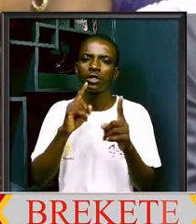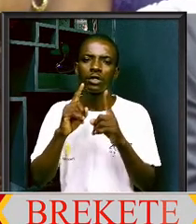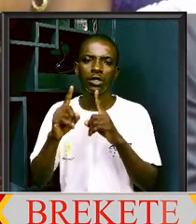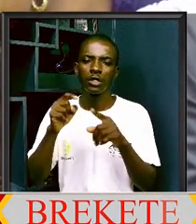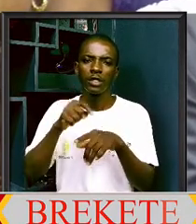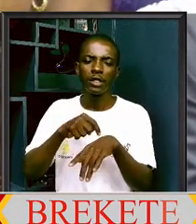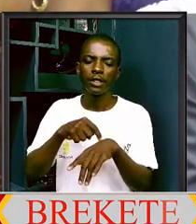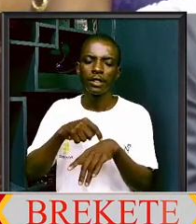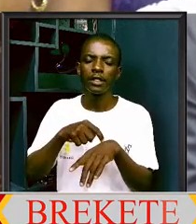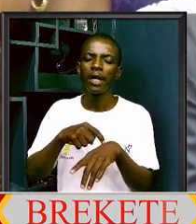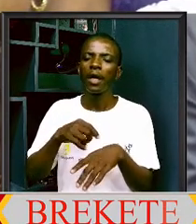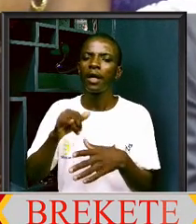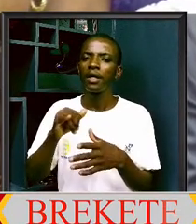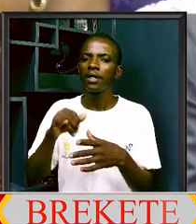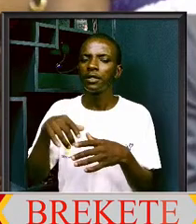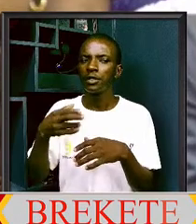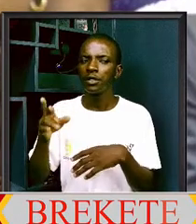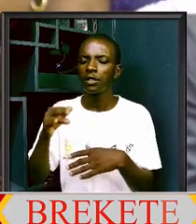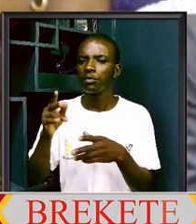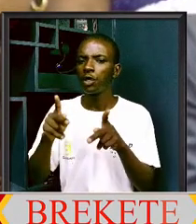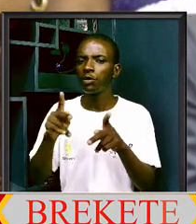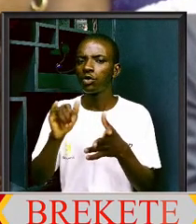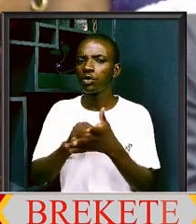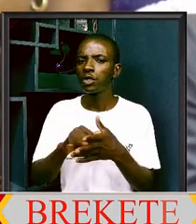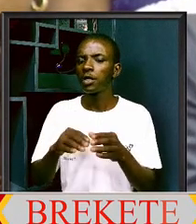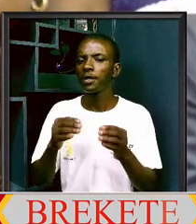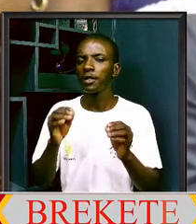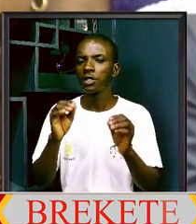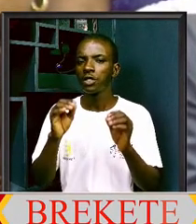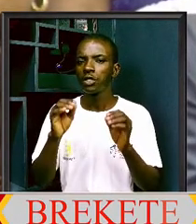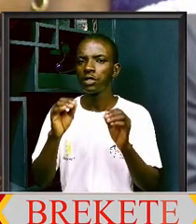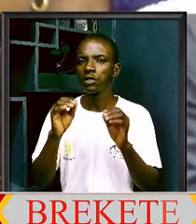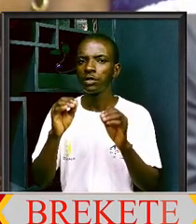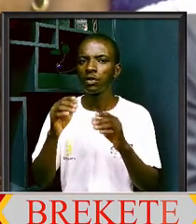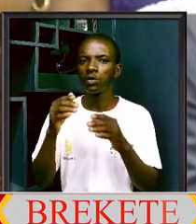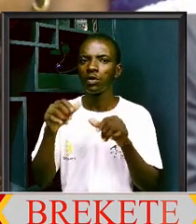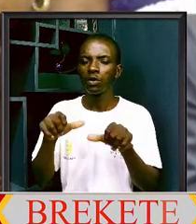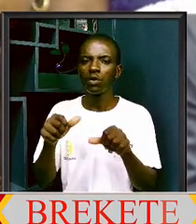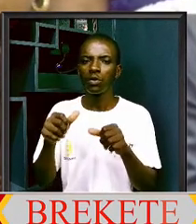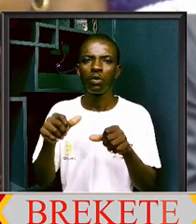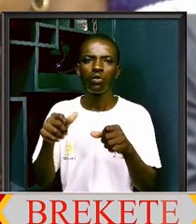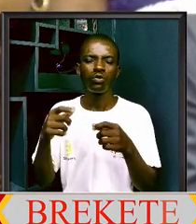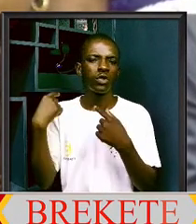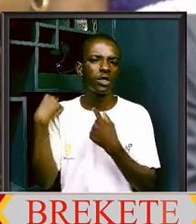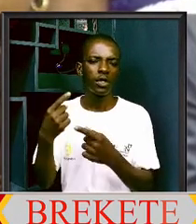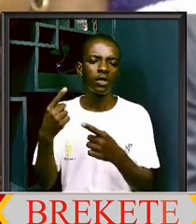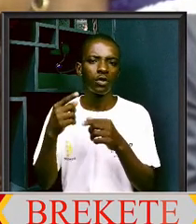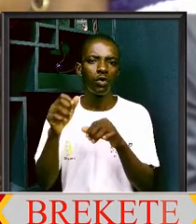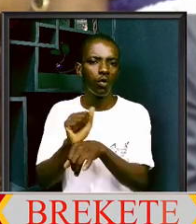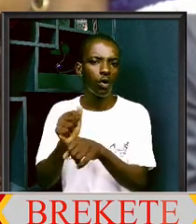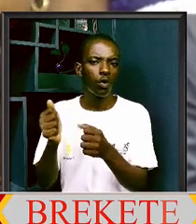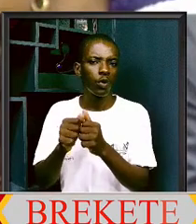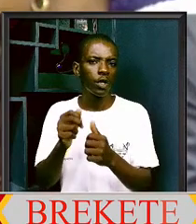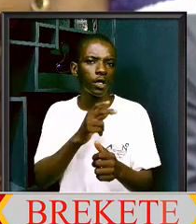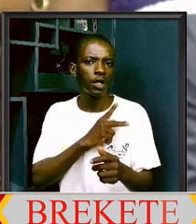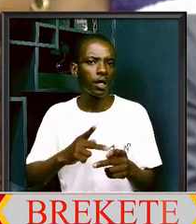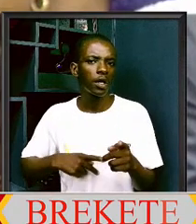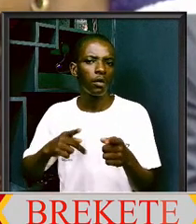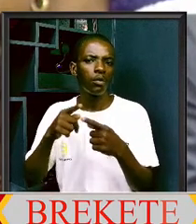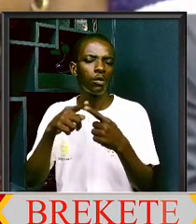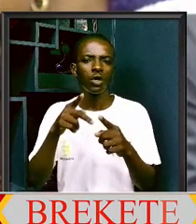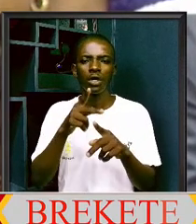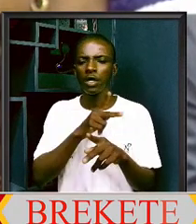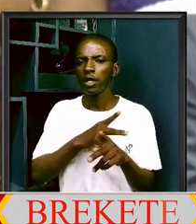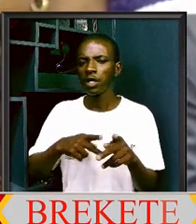now this time they he got people don't for par as they walk with King but King no